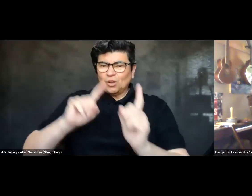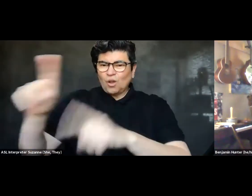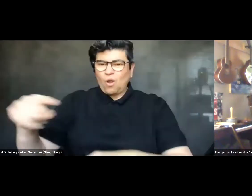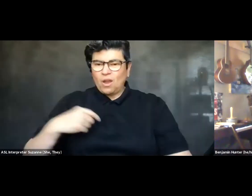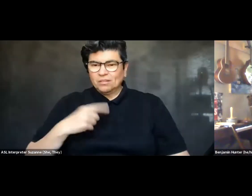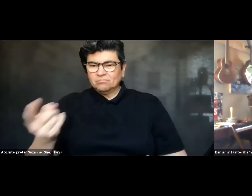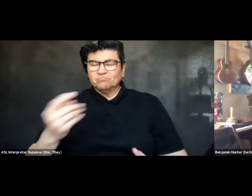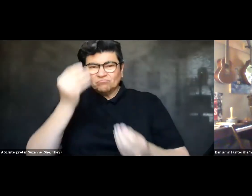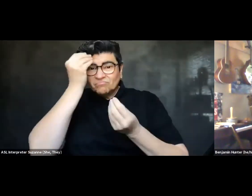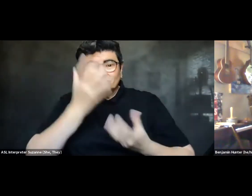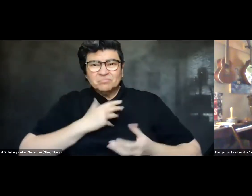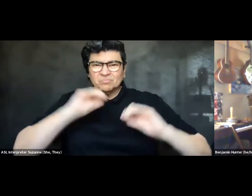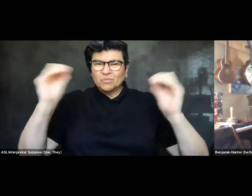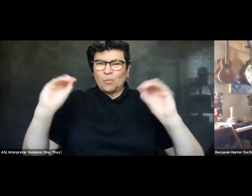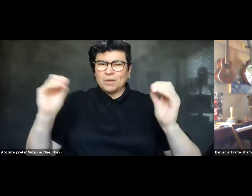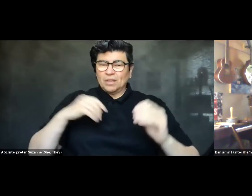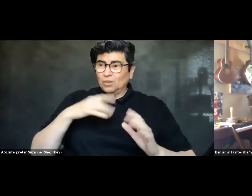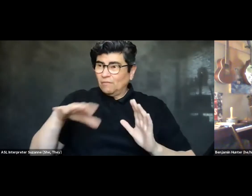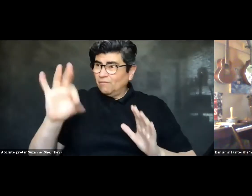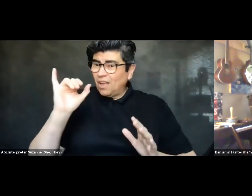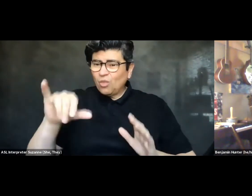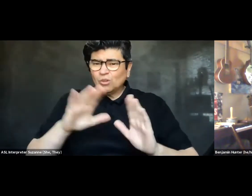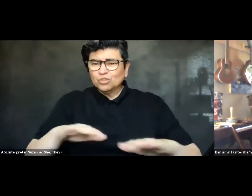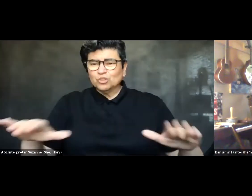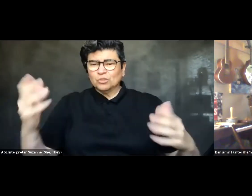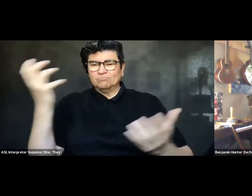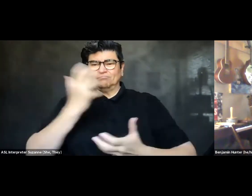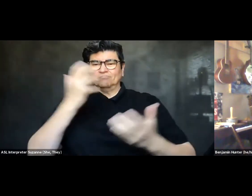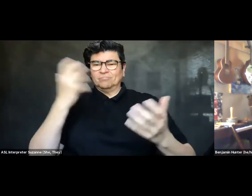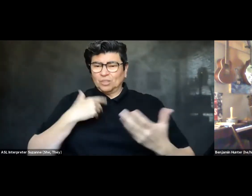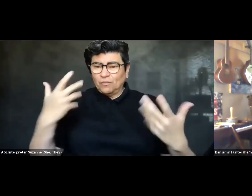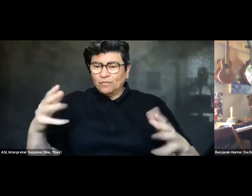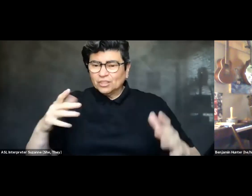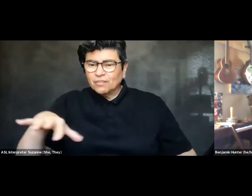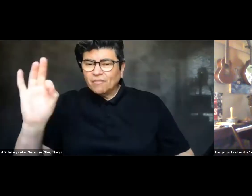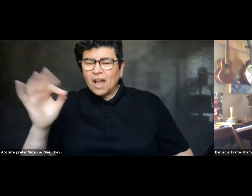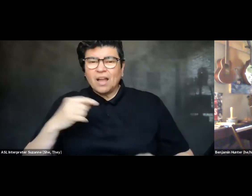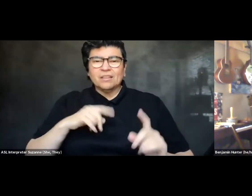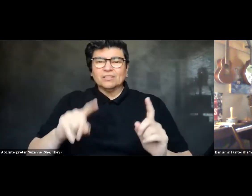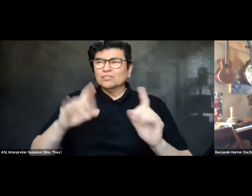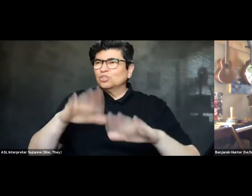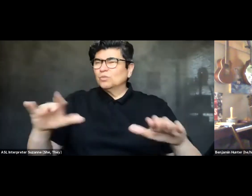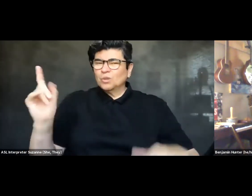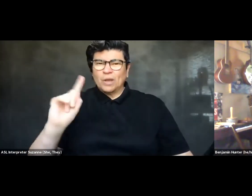no one. Did you find them children? Did you find them children?